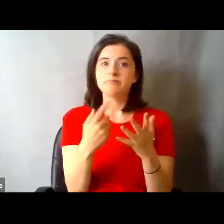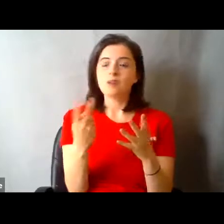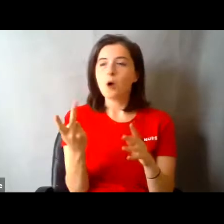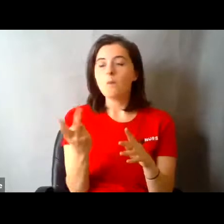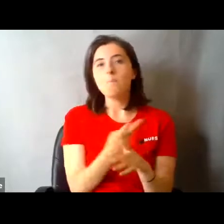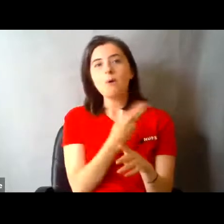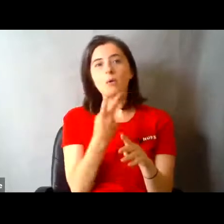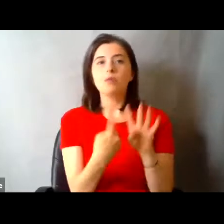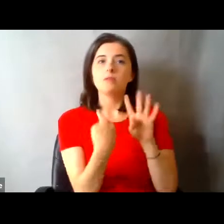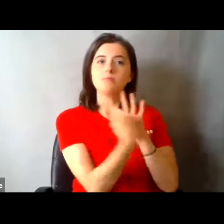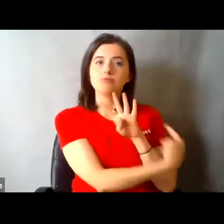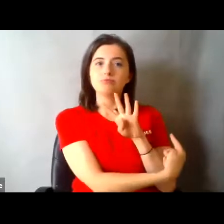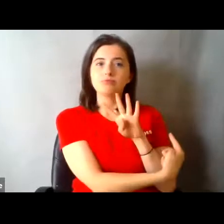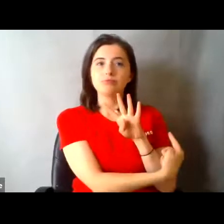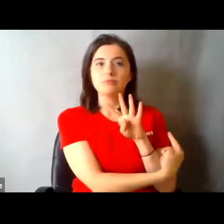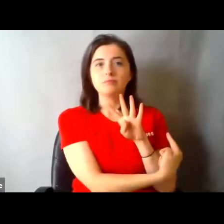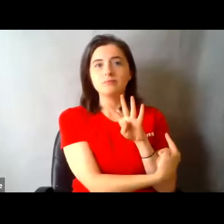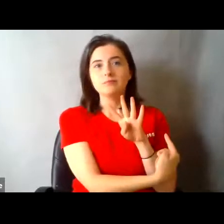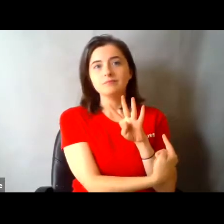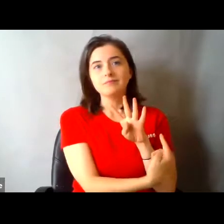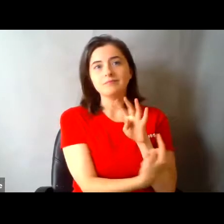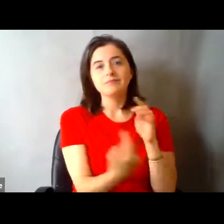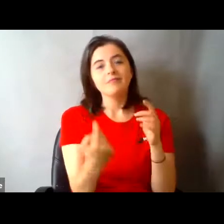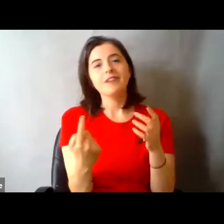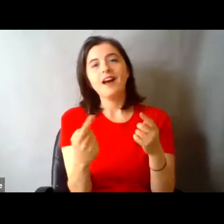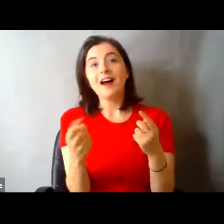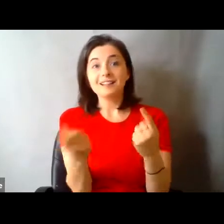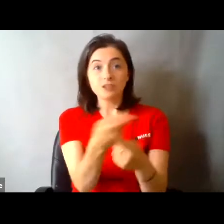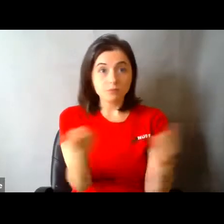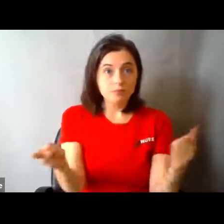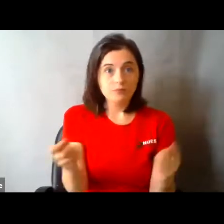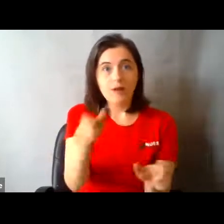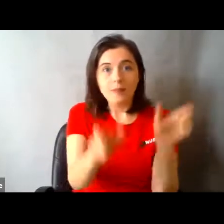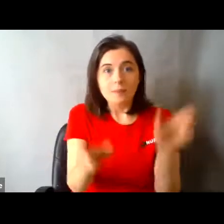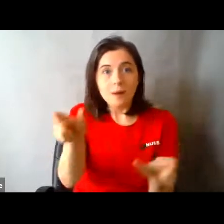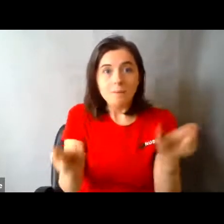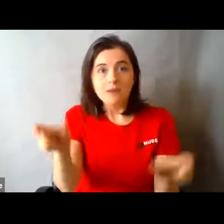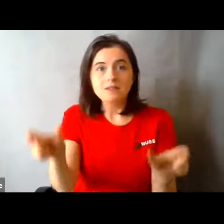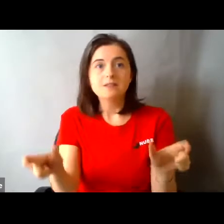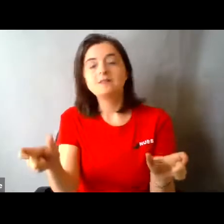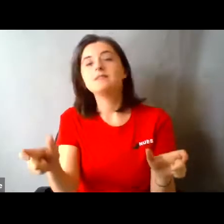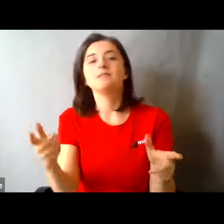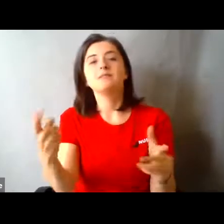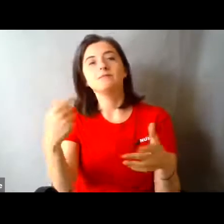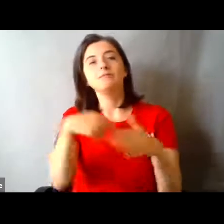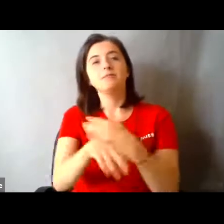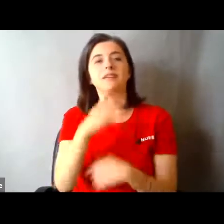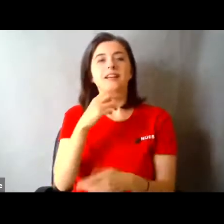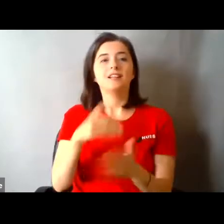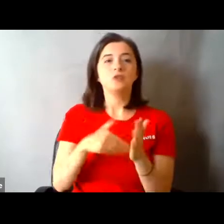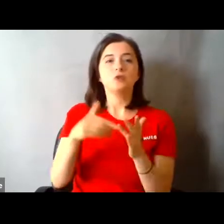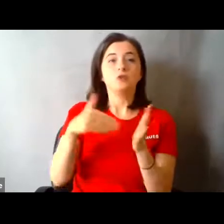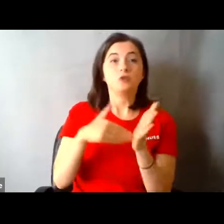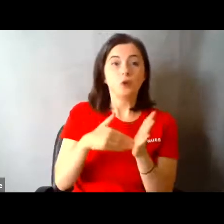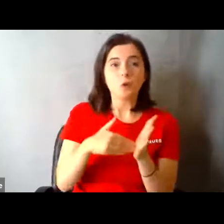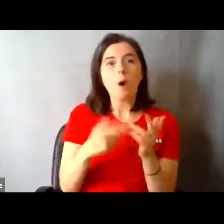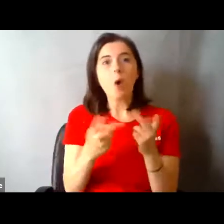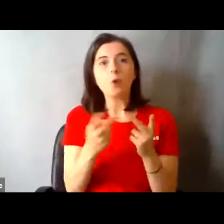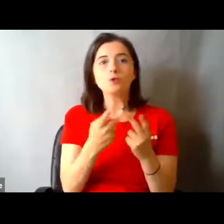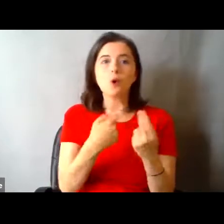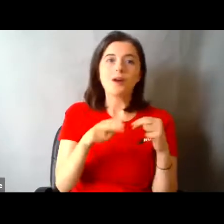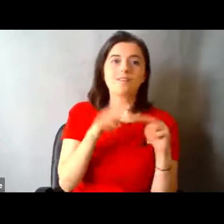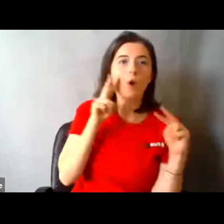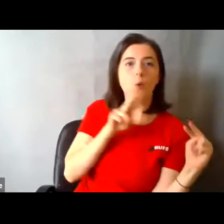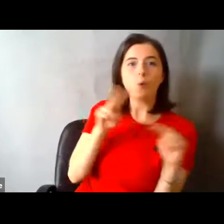who have joined us on Zoom here, but also all those others who'll be watching live on YouTube, both here